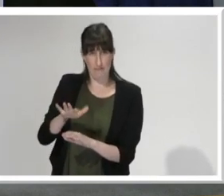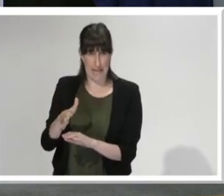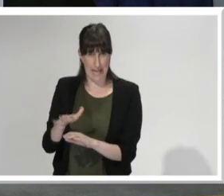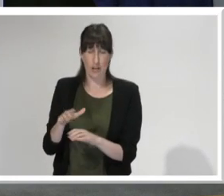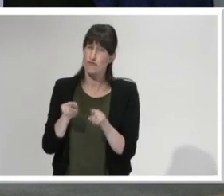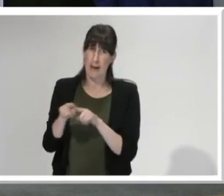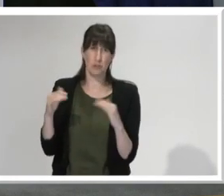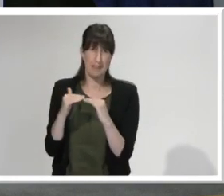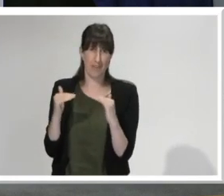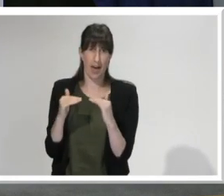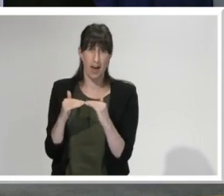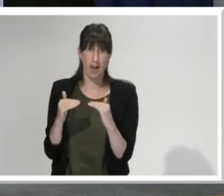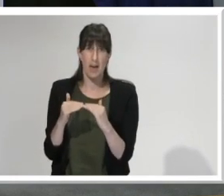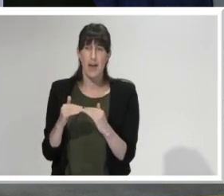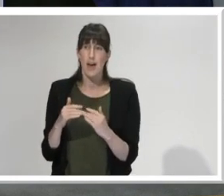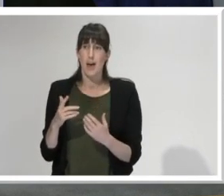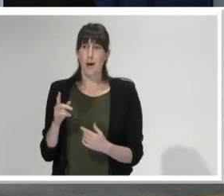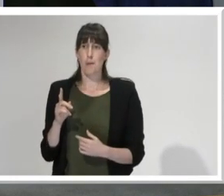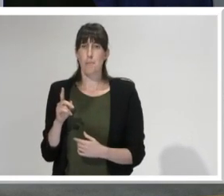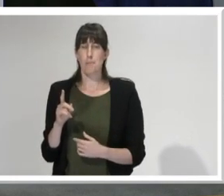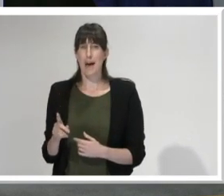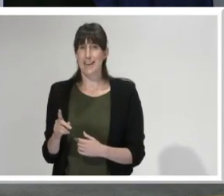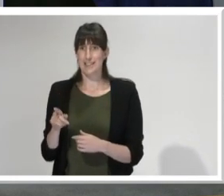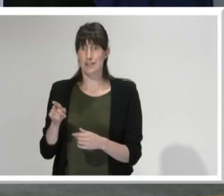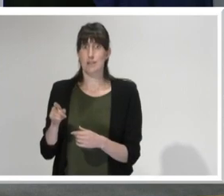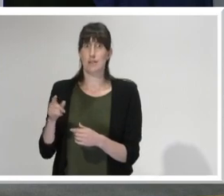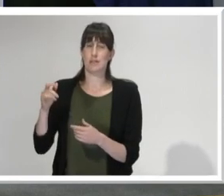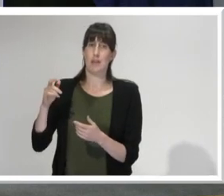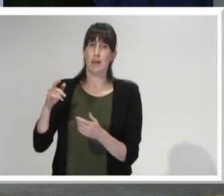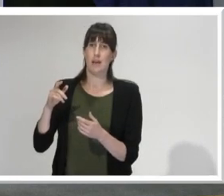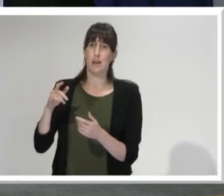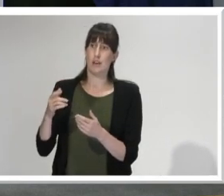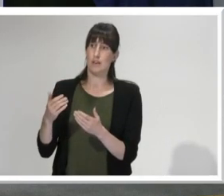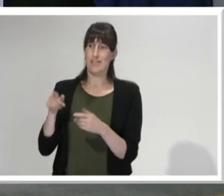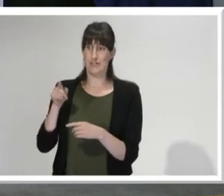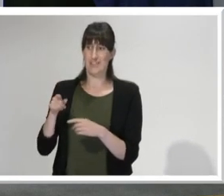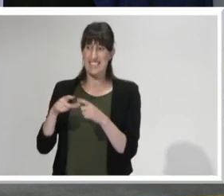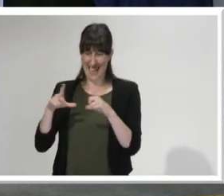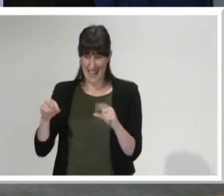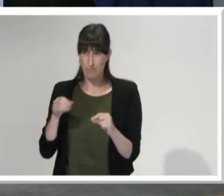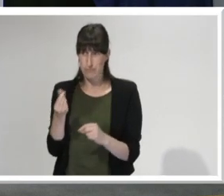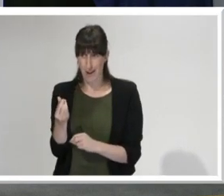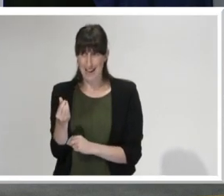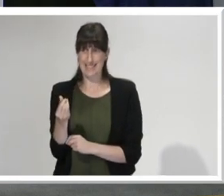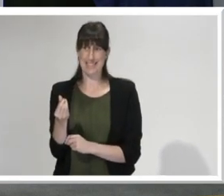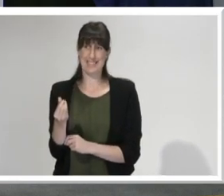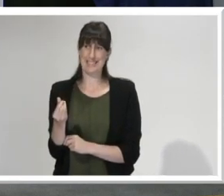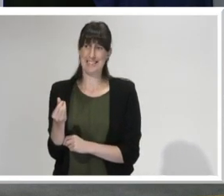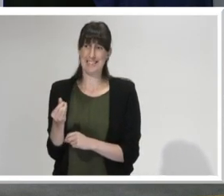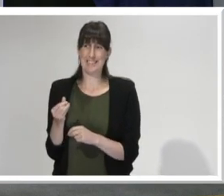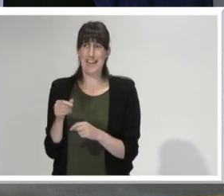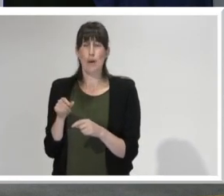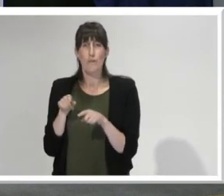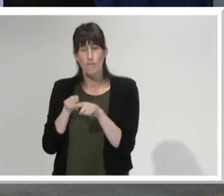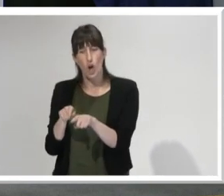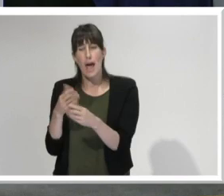number of hours that you're on a flight, and there's different levels then based on how long haul the flight versus short haul